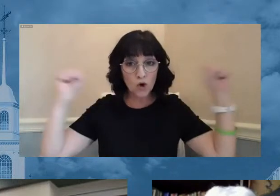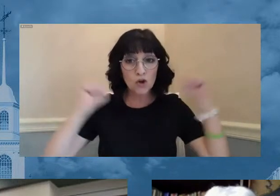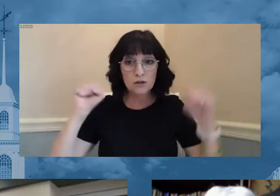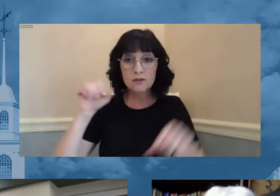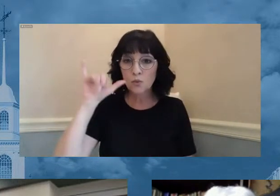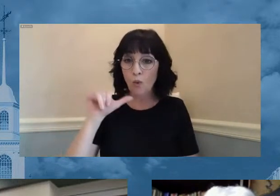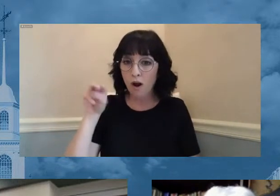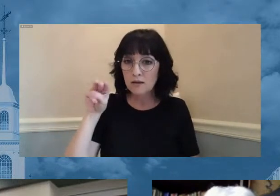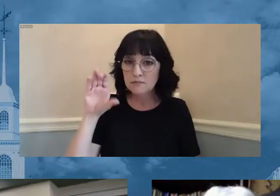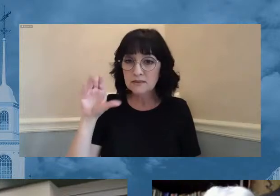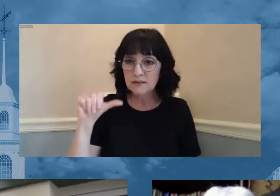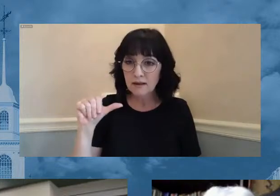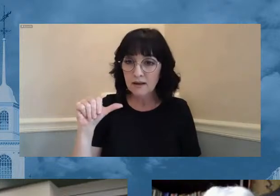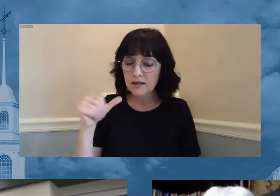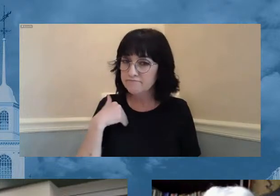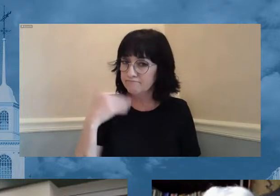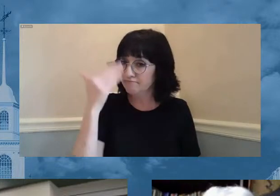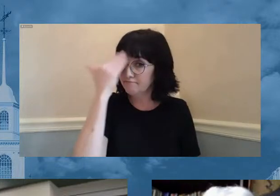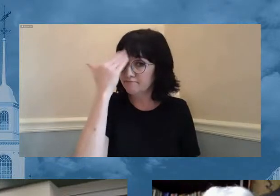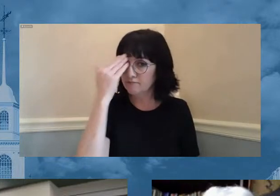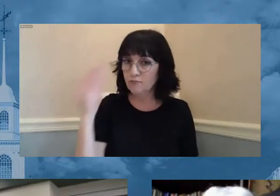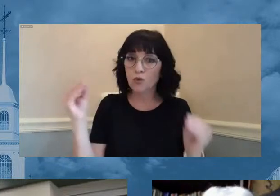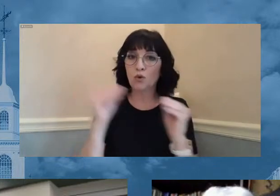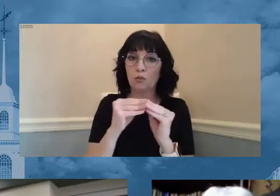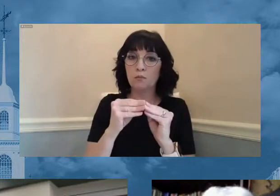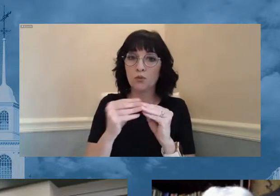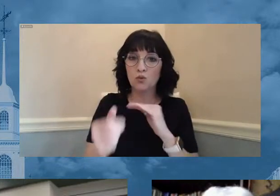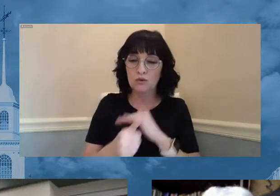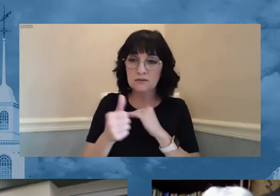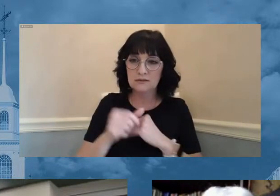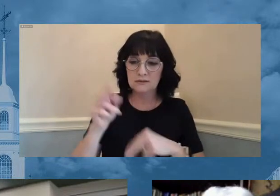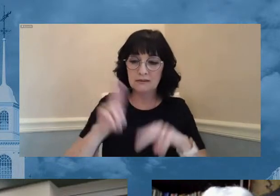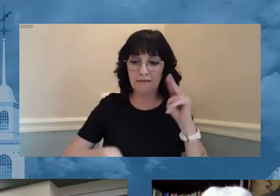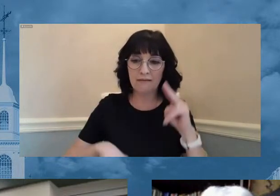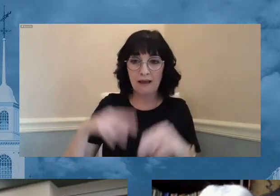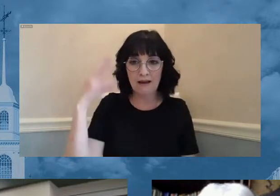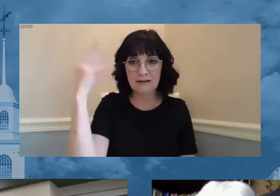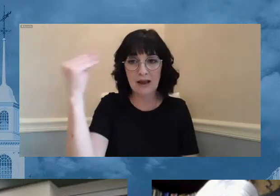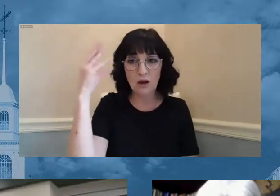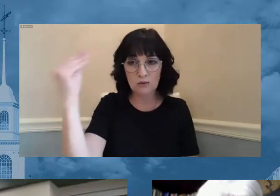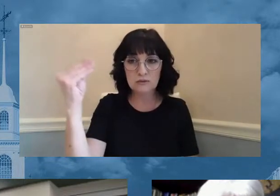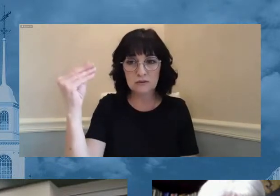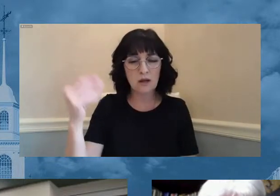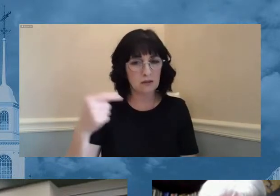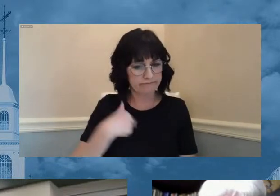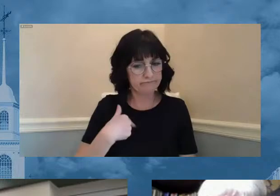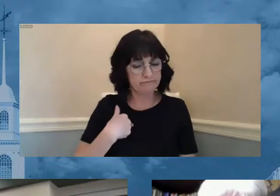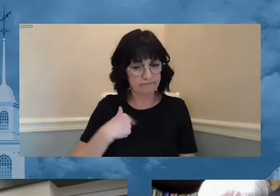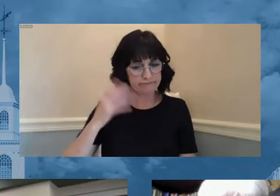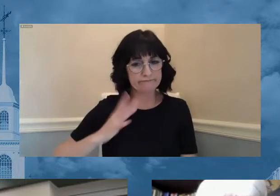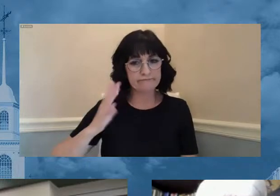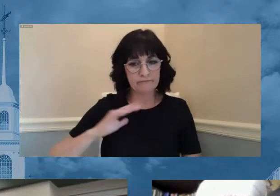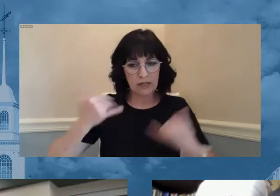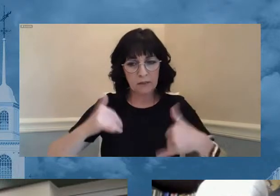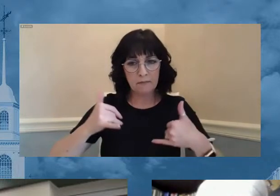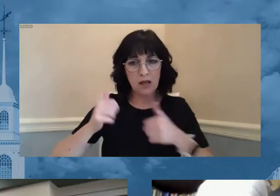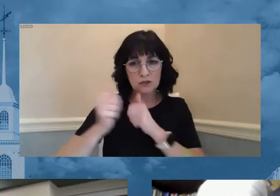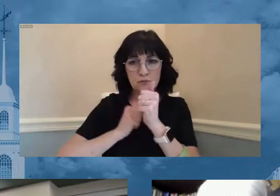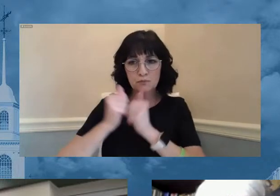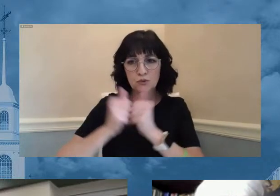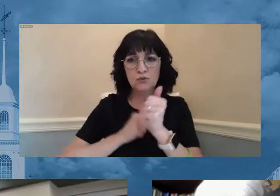way riskier than working out outside. I know some sports, I've played lots of sports myself. I know some